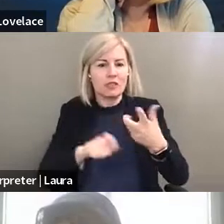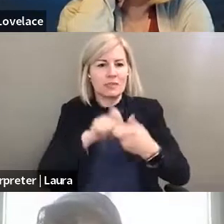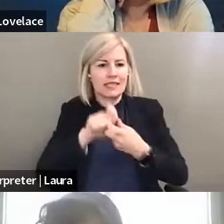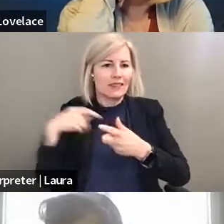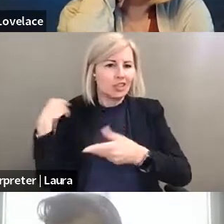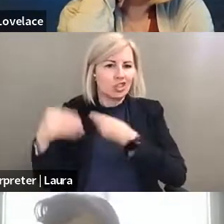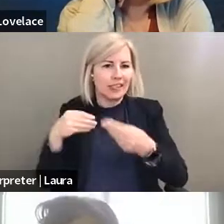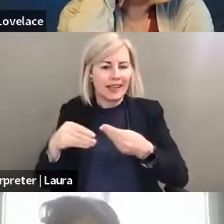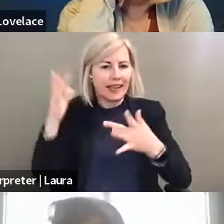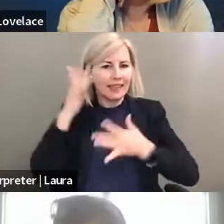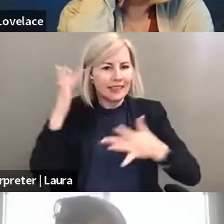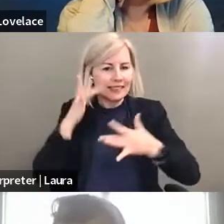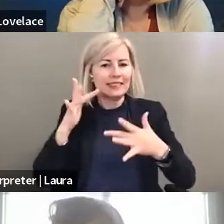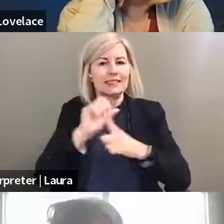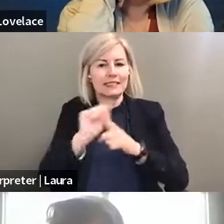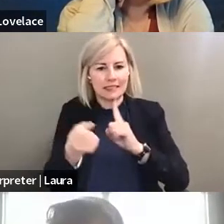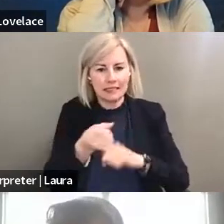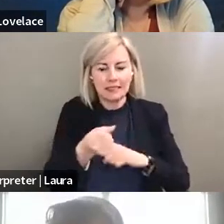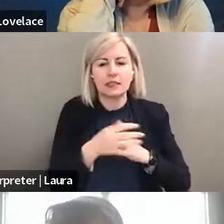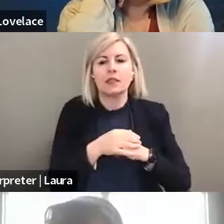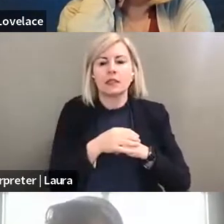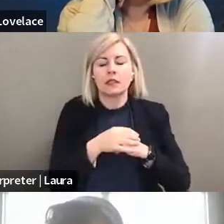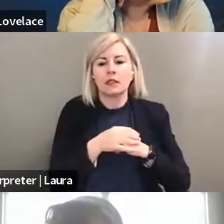diseases and conditions. And